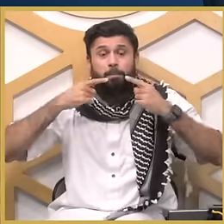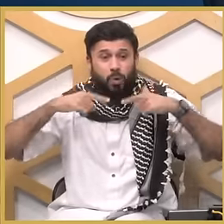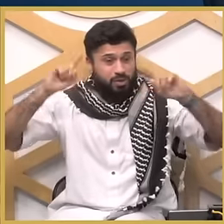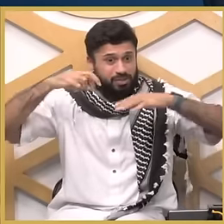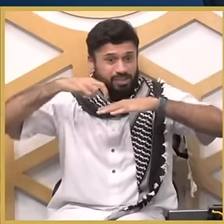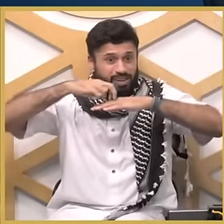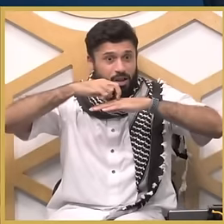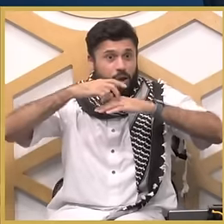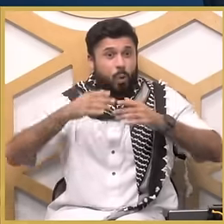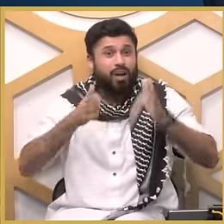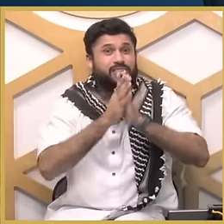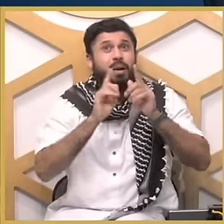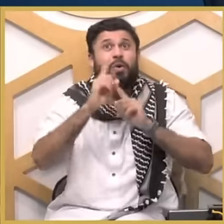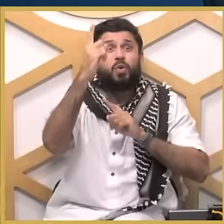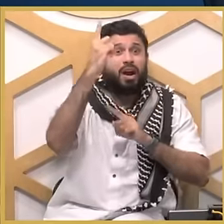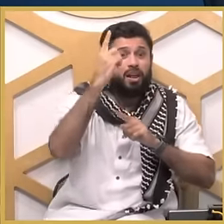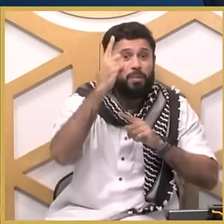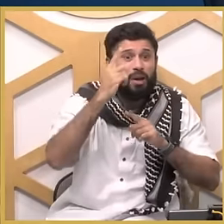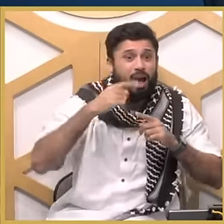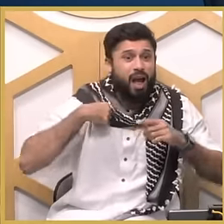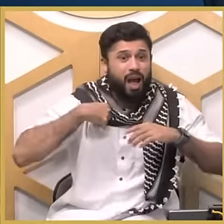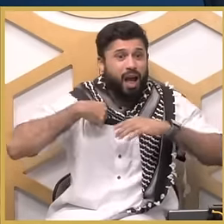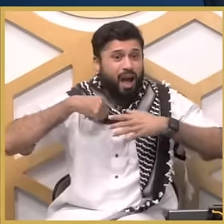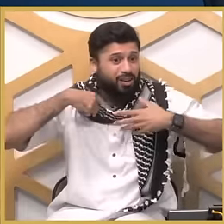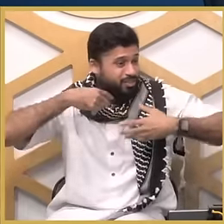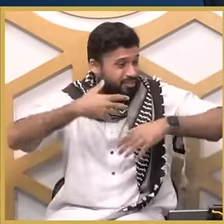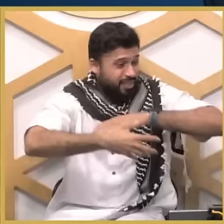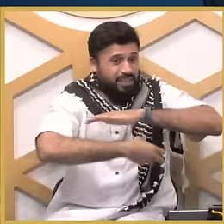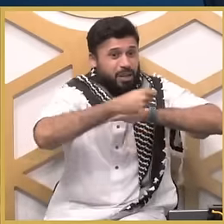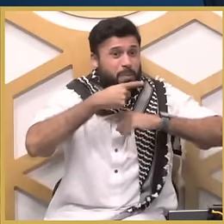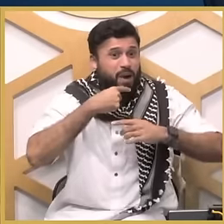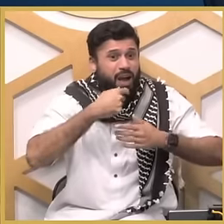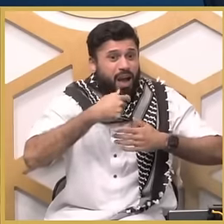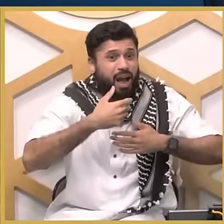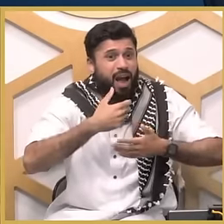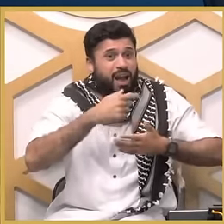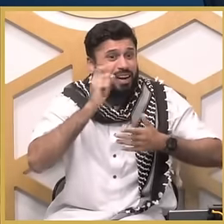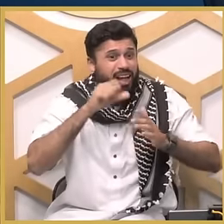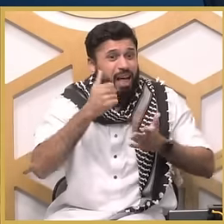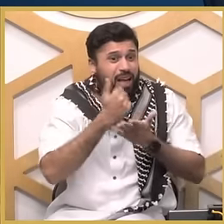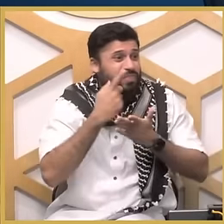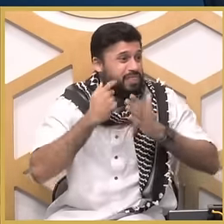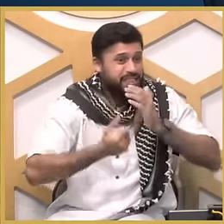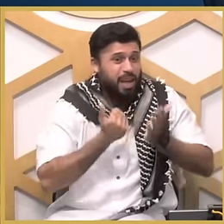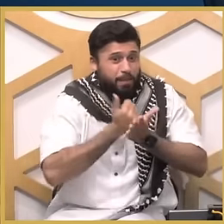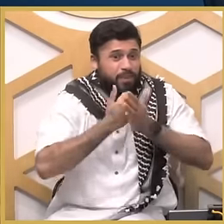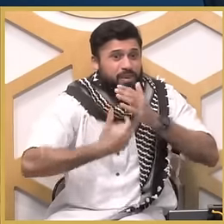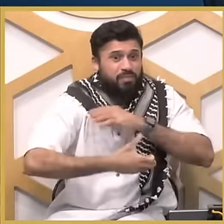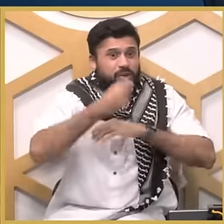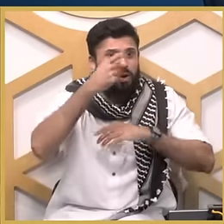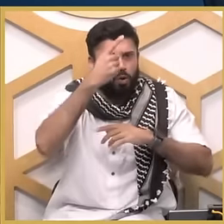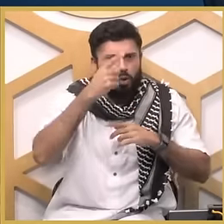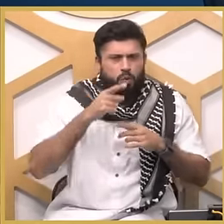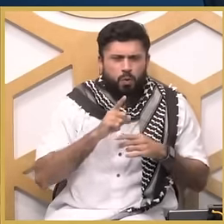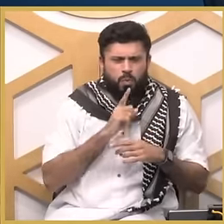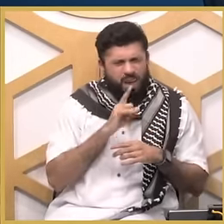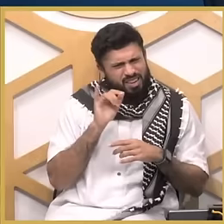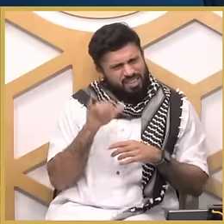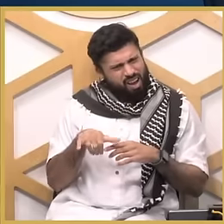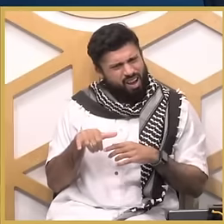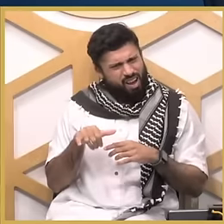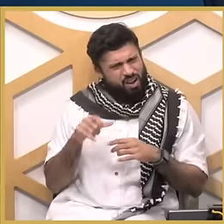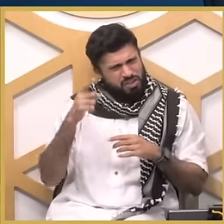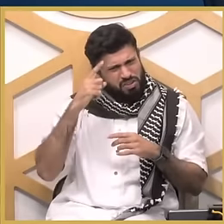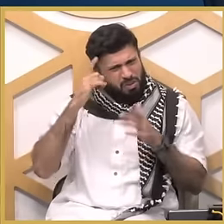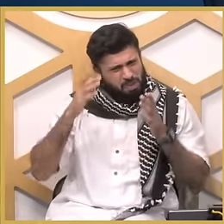as I can actually get out of Jahannam, I'm okay. Like, subhanAllah, if this is this person's aim, then what